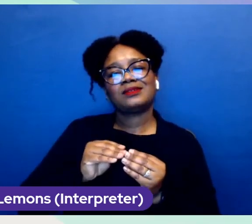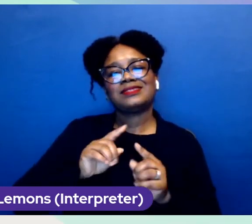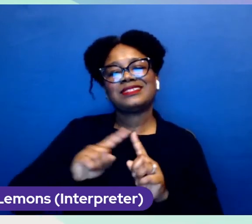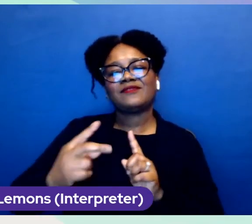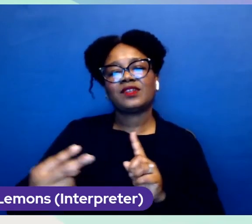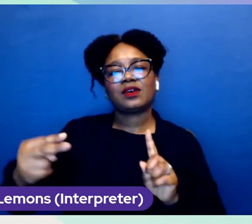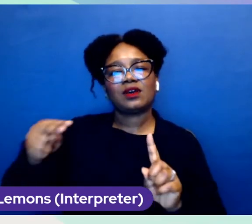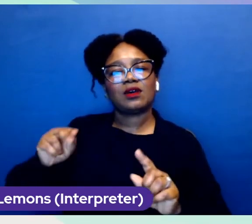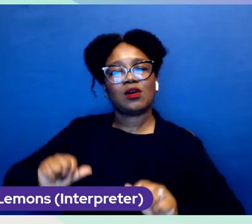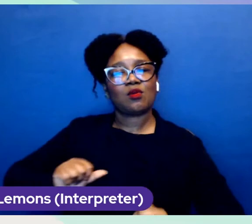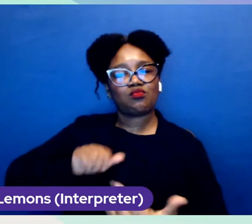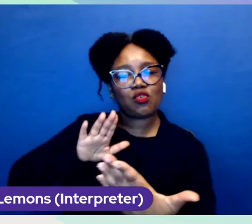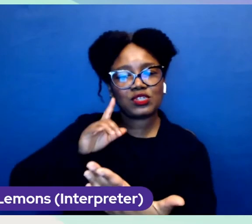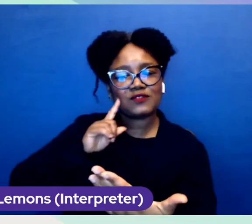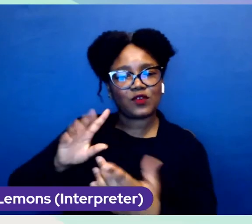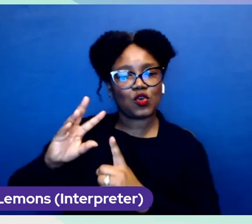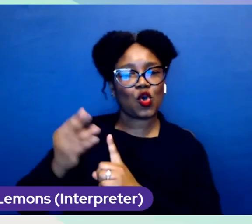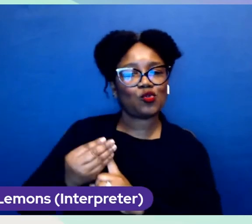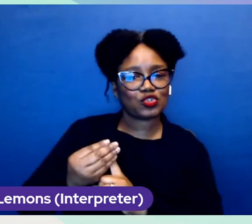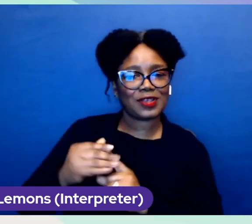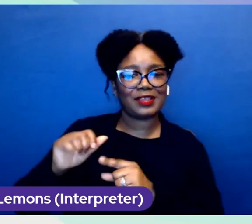I think we also need